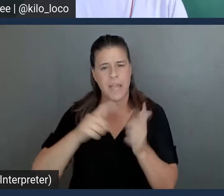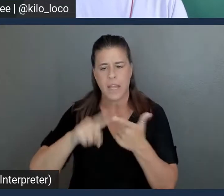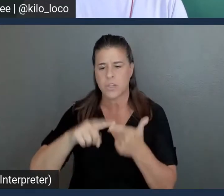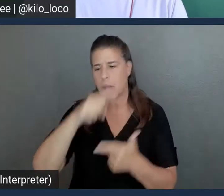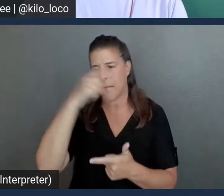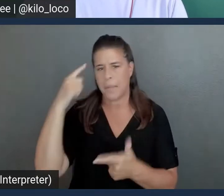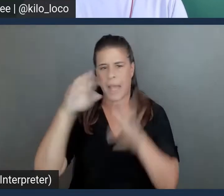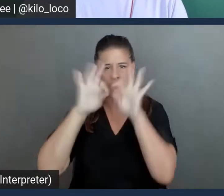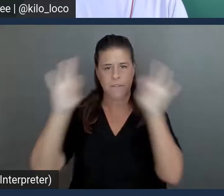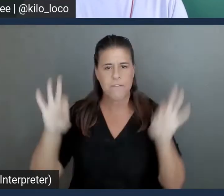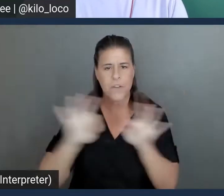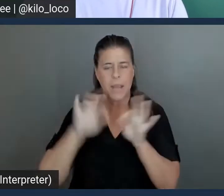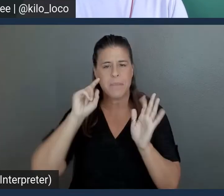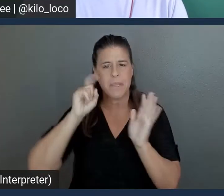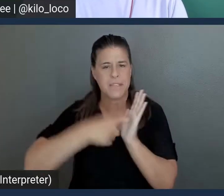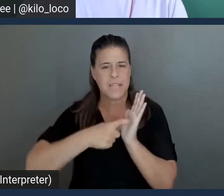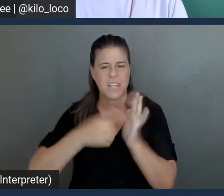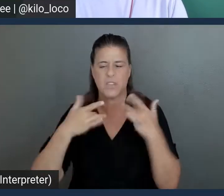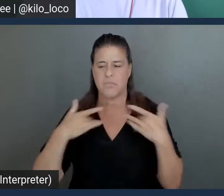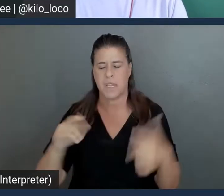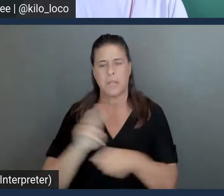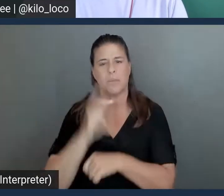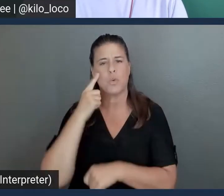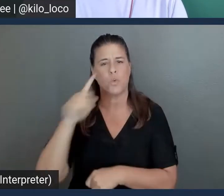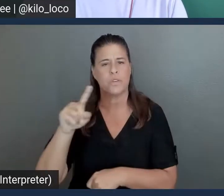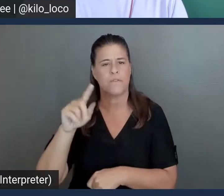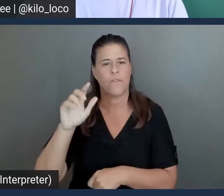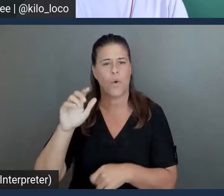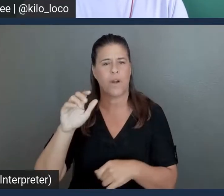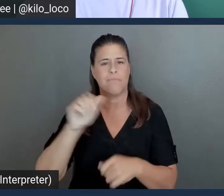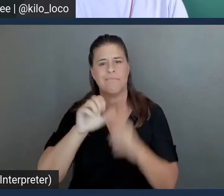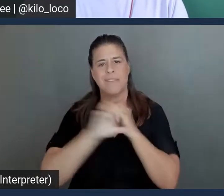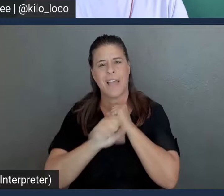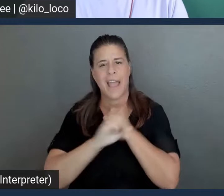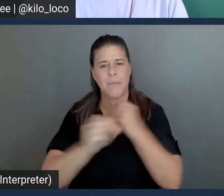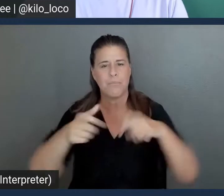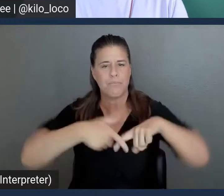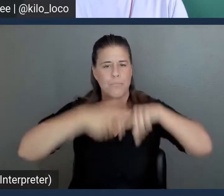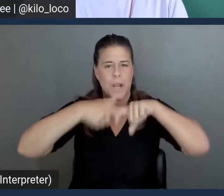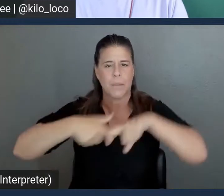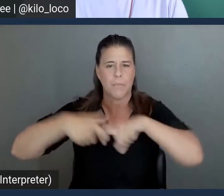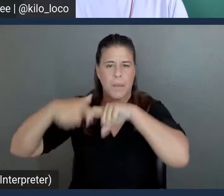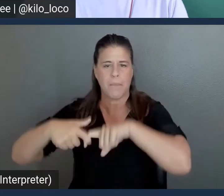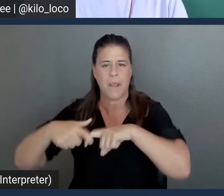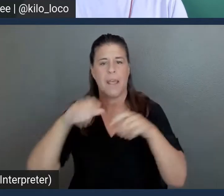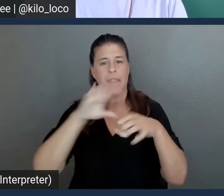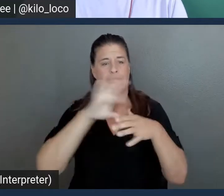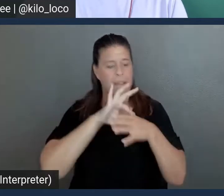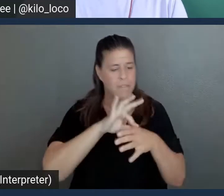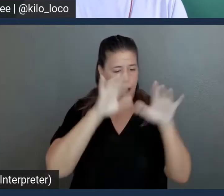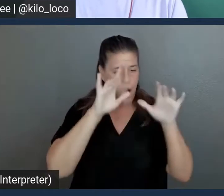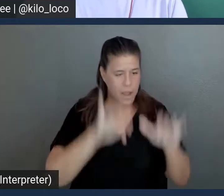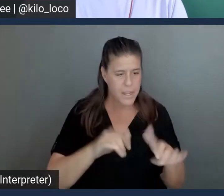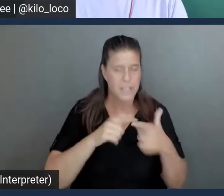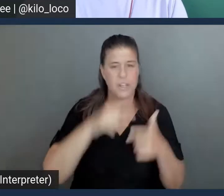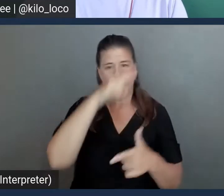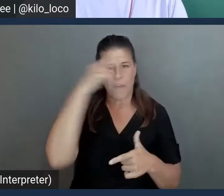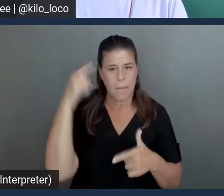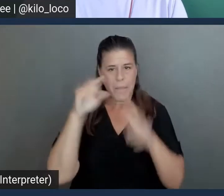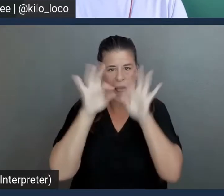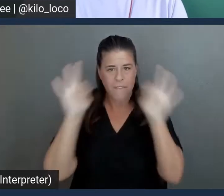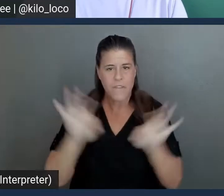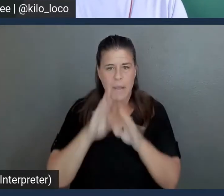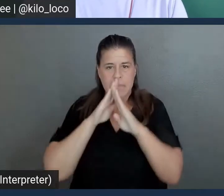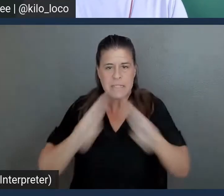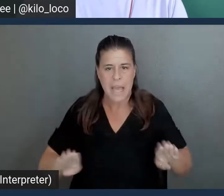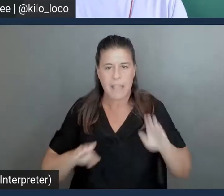frame detection, which is commonly used for ad breaks. So when someone creates content, they'll leave black frames with silence as a